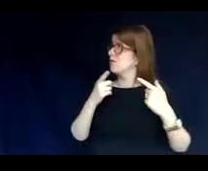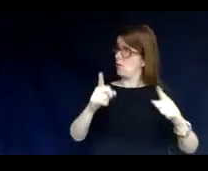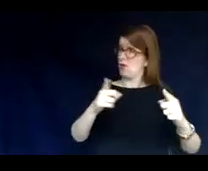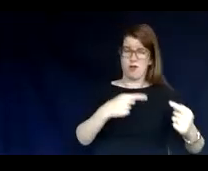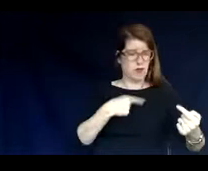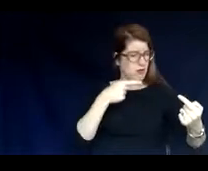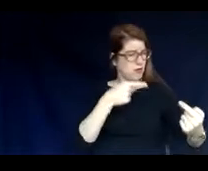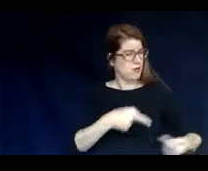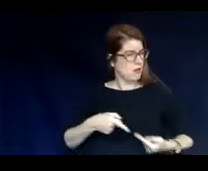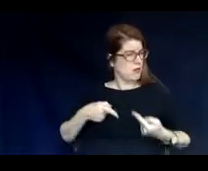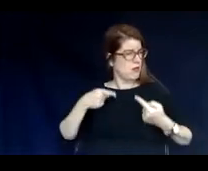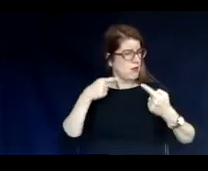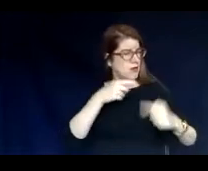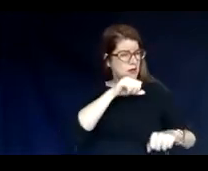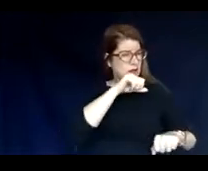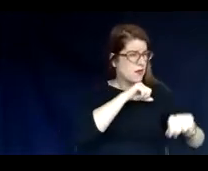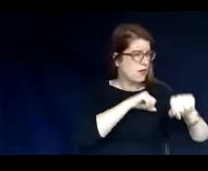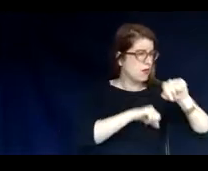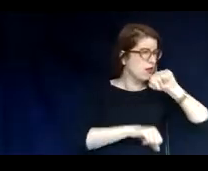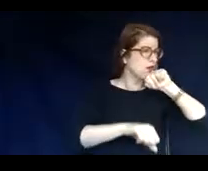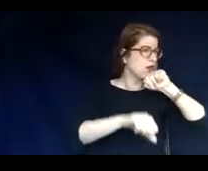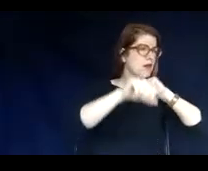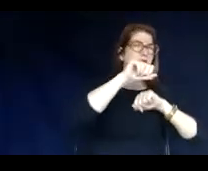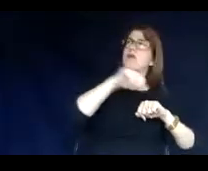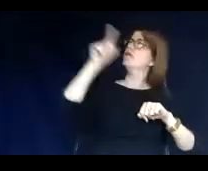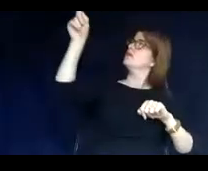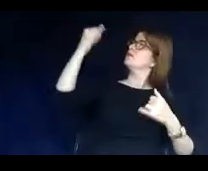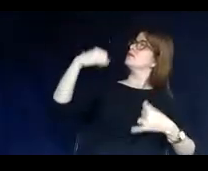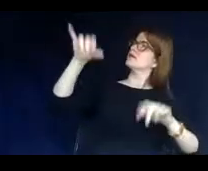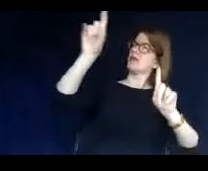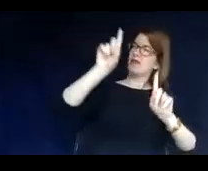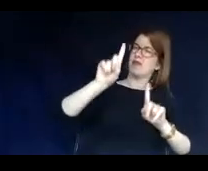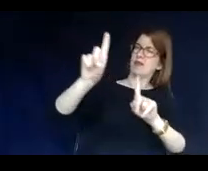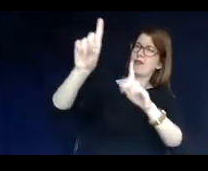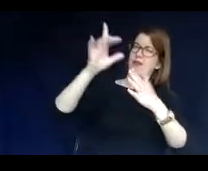defense. It leads me from the dry